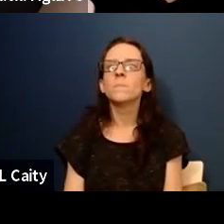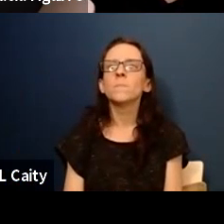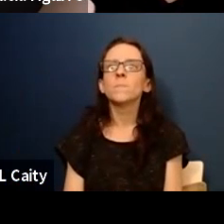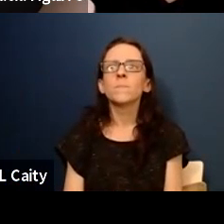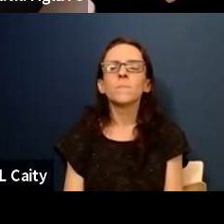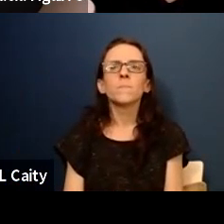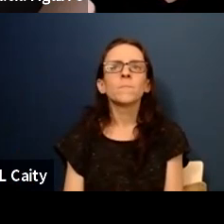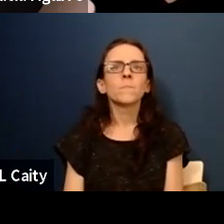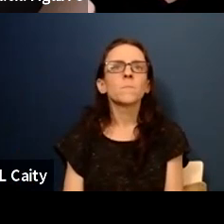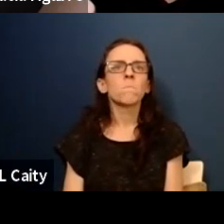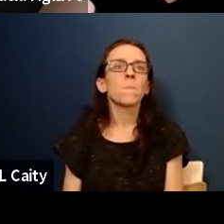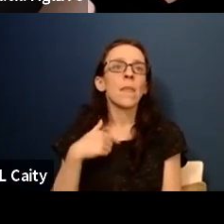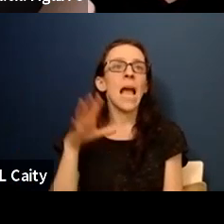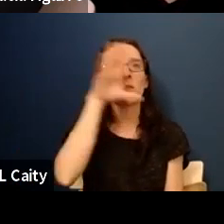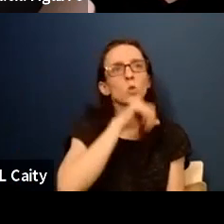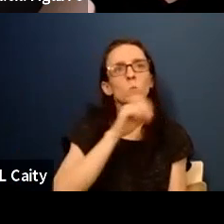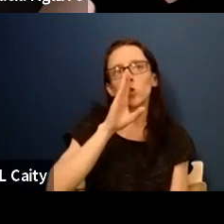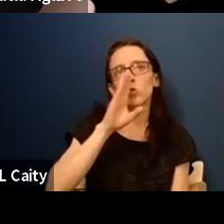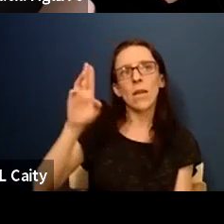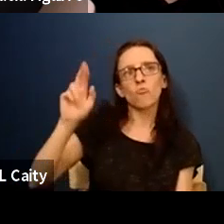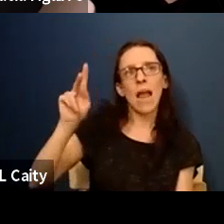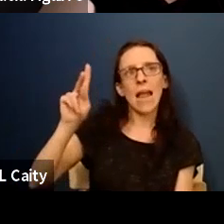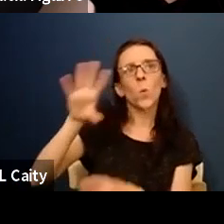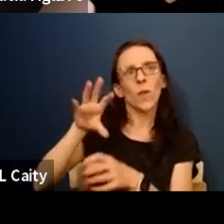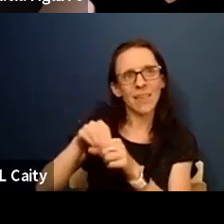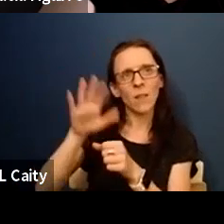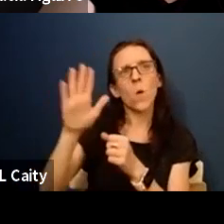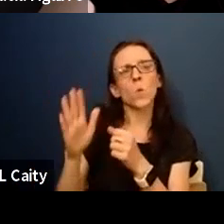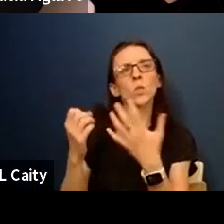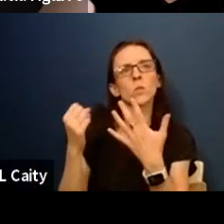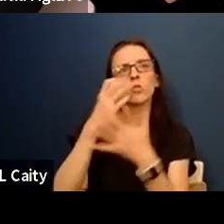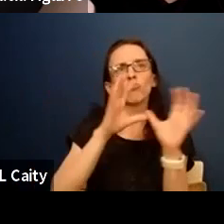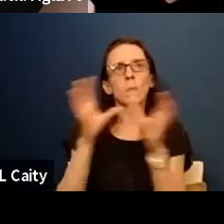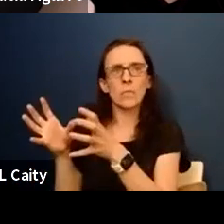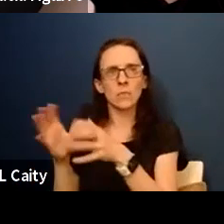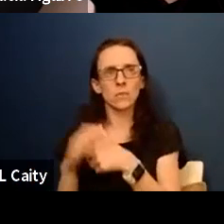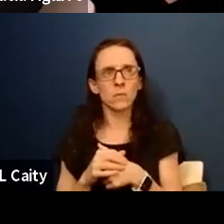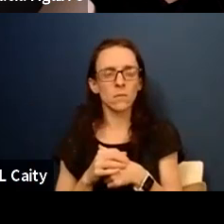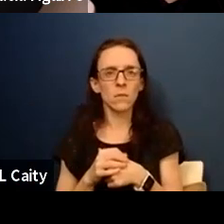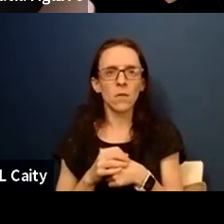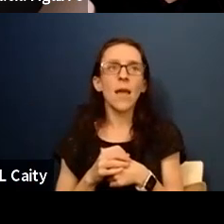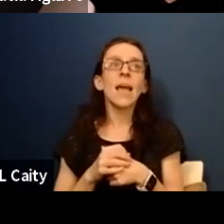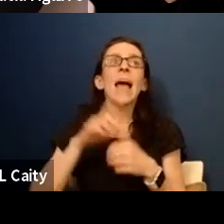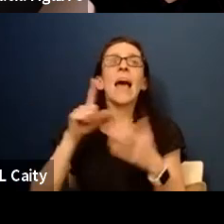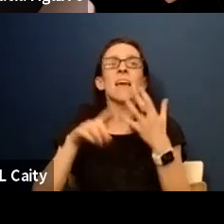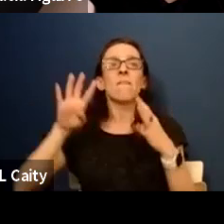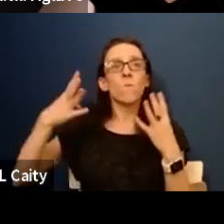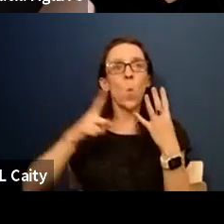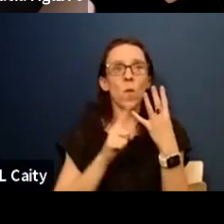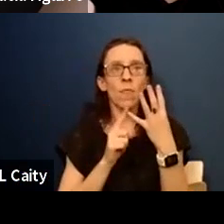Right, and I'm assuming a straight rank within those groupings. And then the fourth